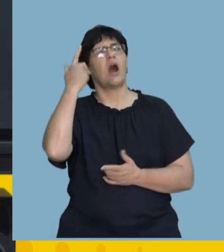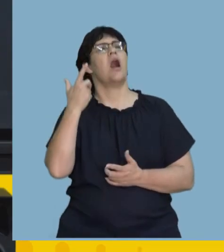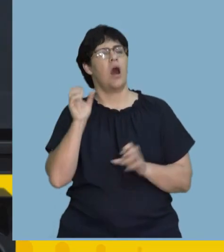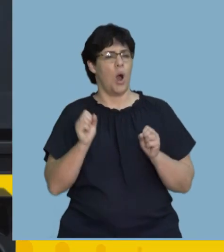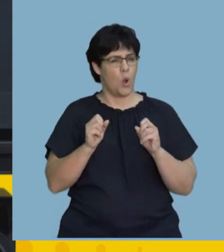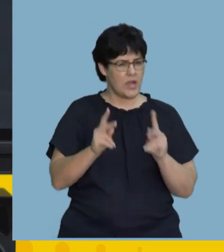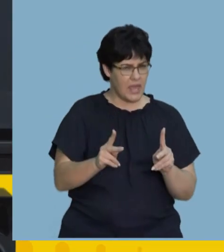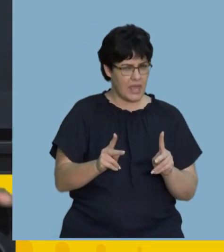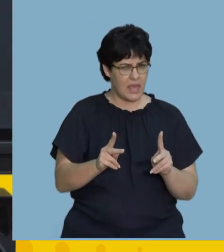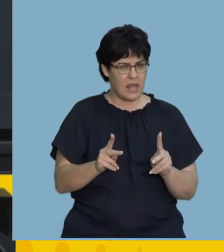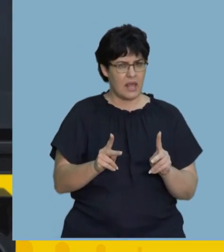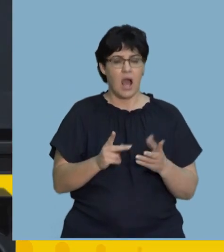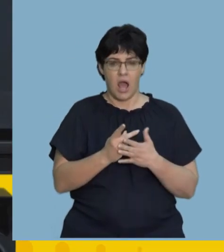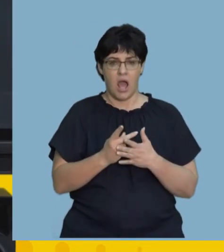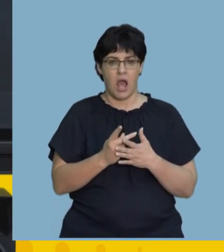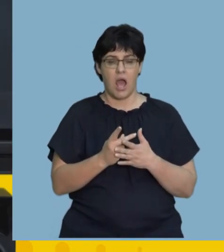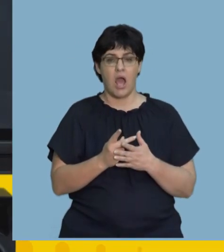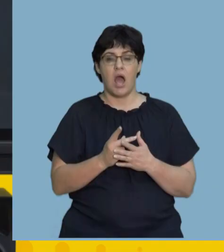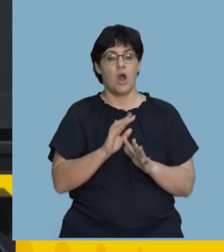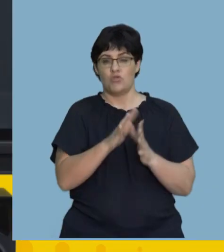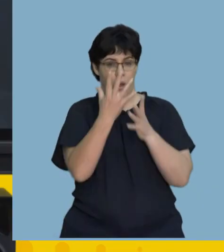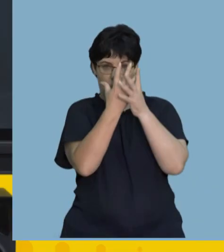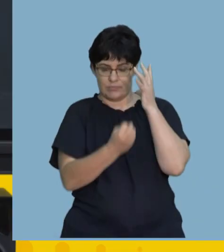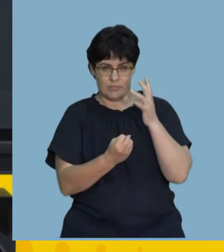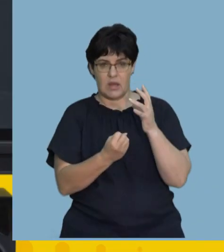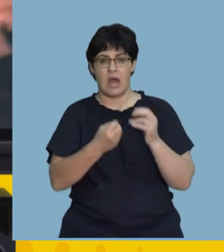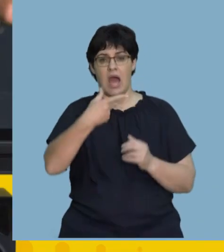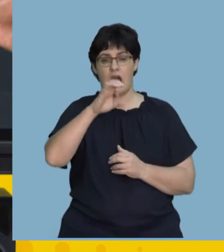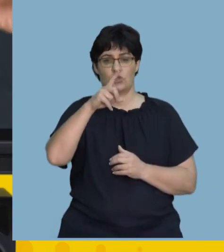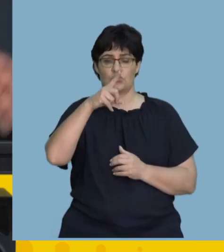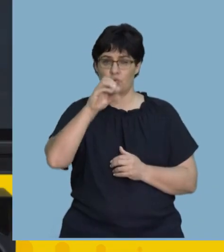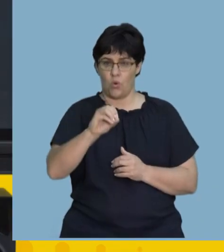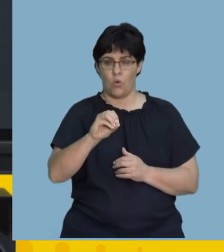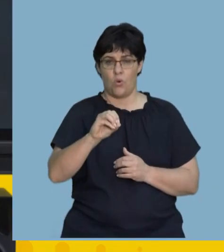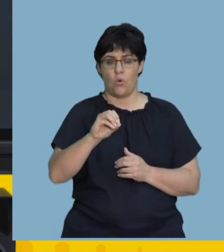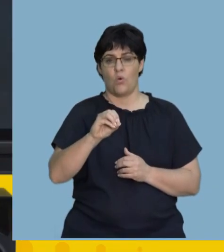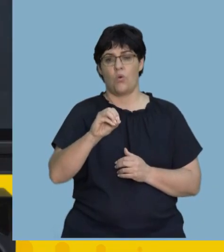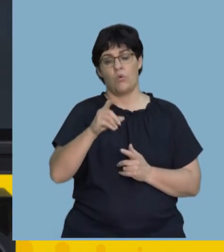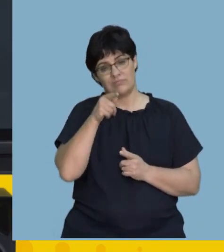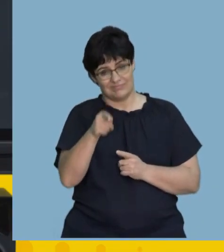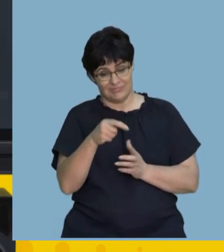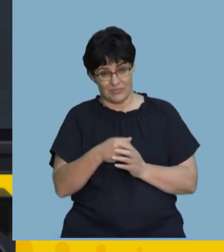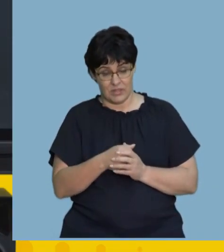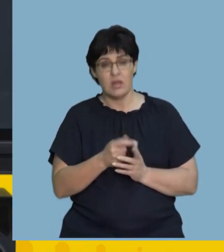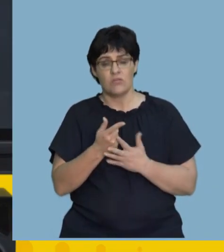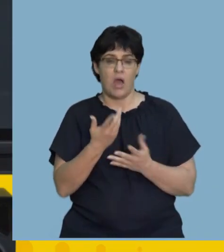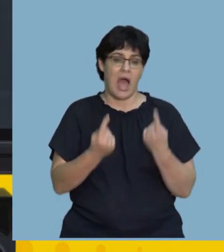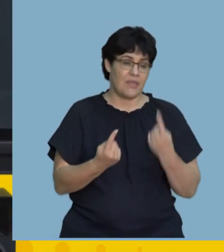is an unsaturated hydrocarbon, which falls under a particular homologous series. It could either